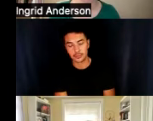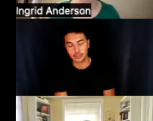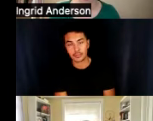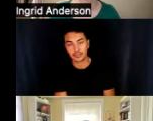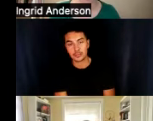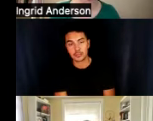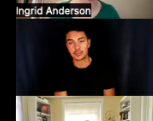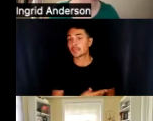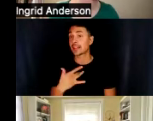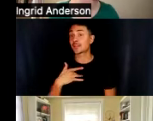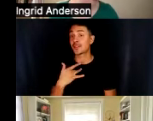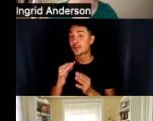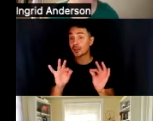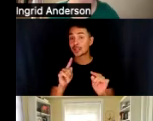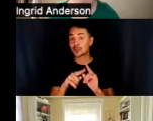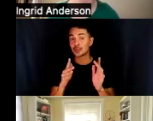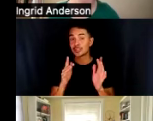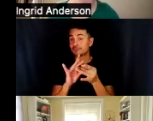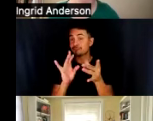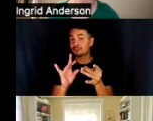And feel free to drop in the chat as well.